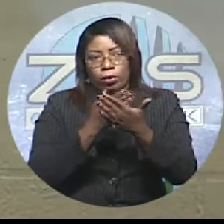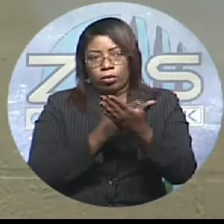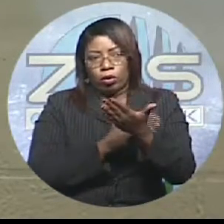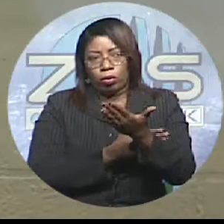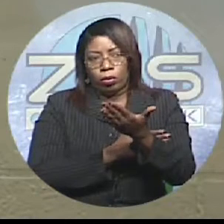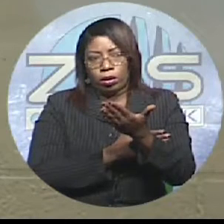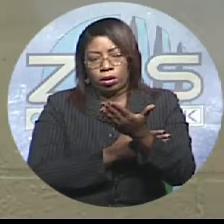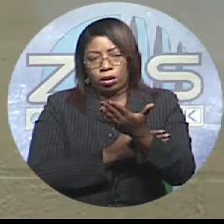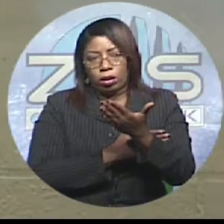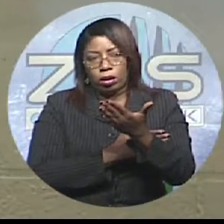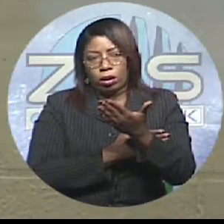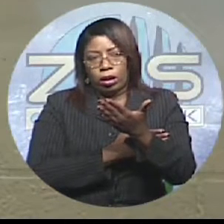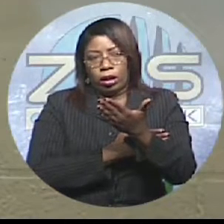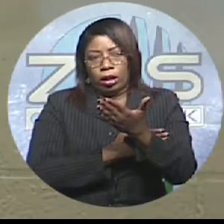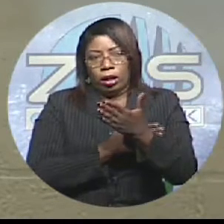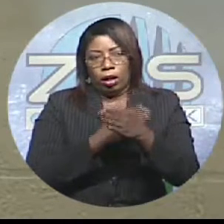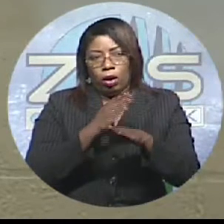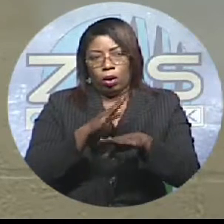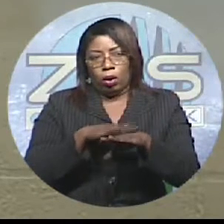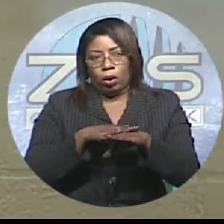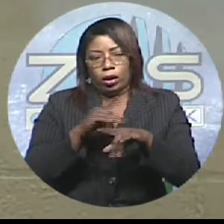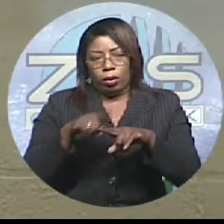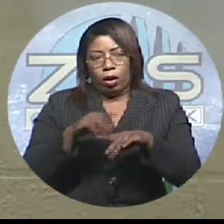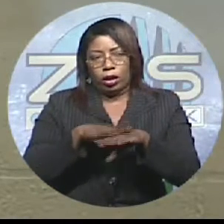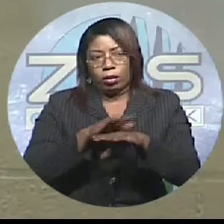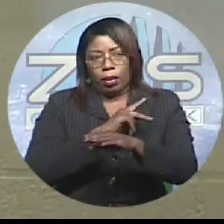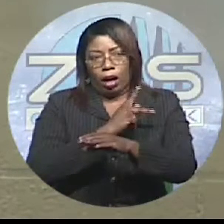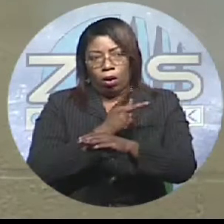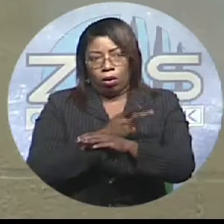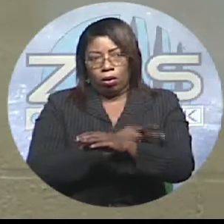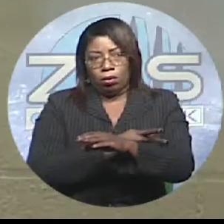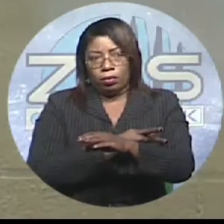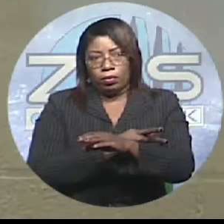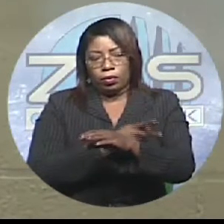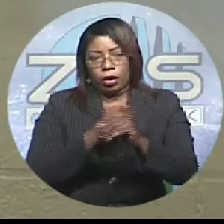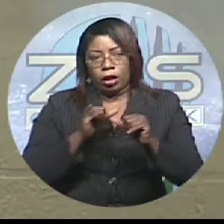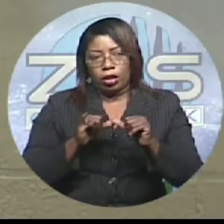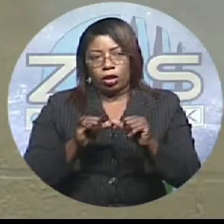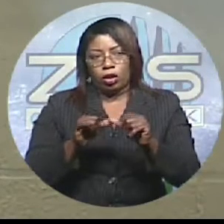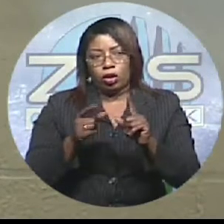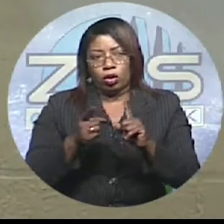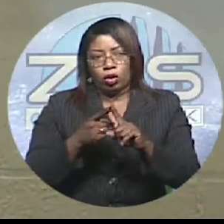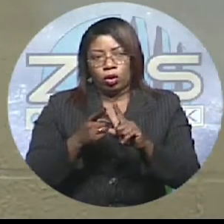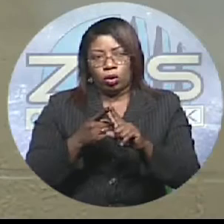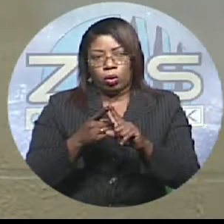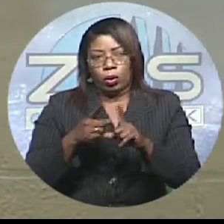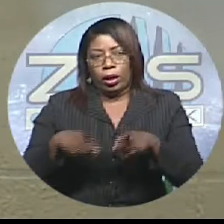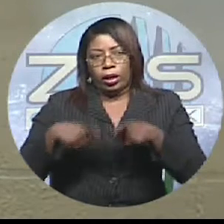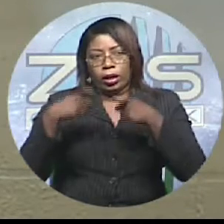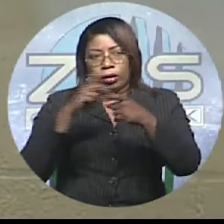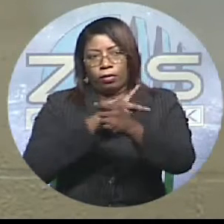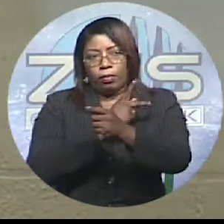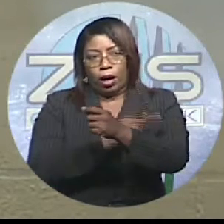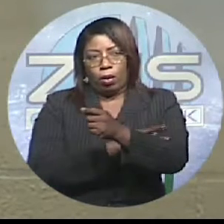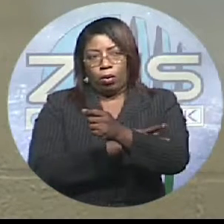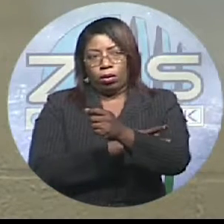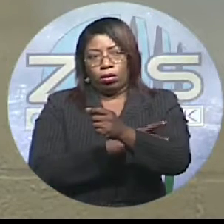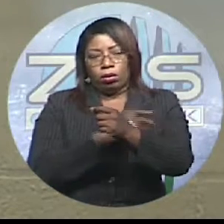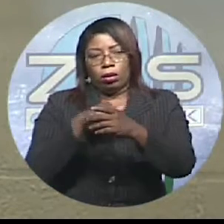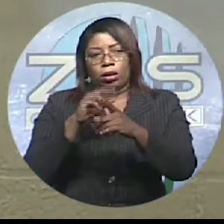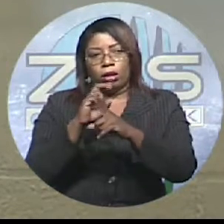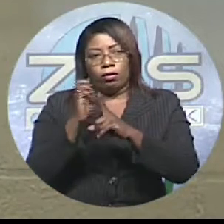overall reliability of the power, to continue to provide power in an